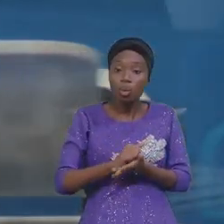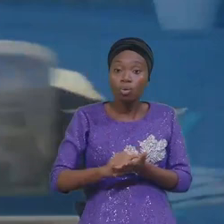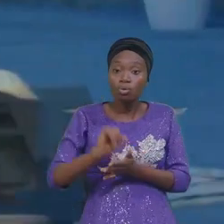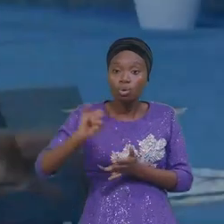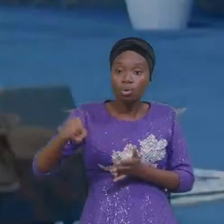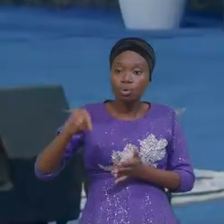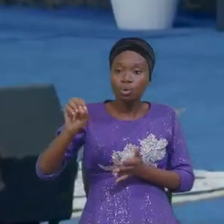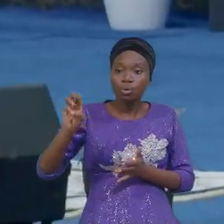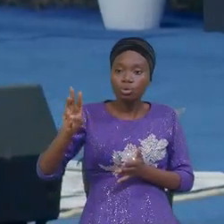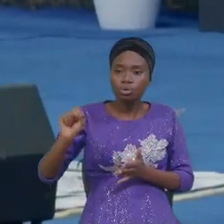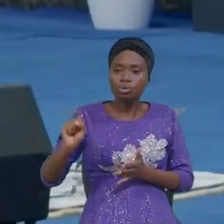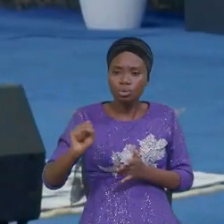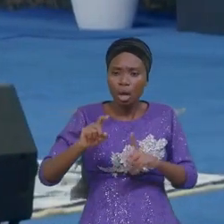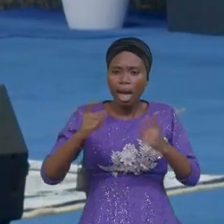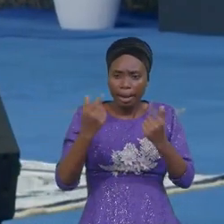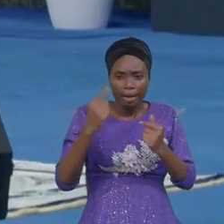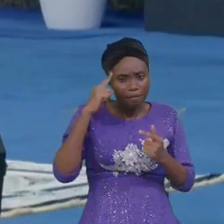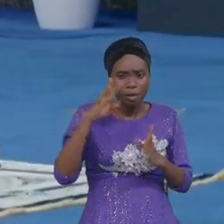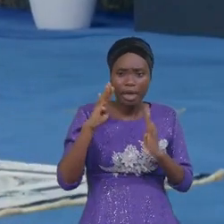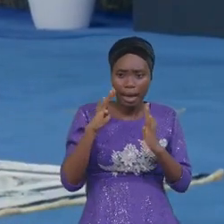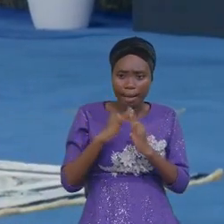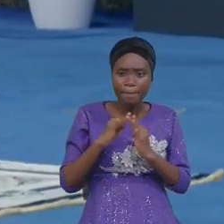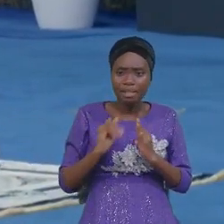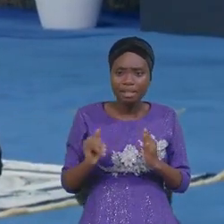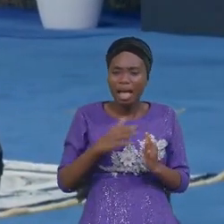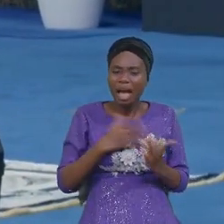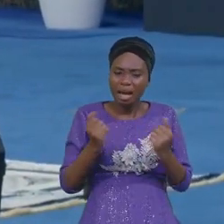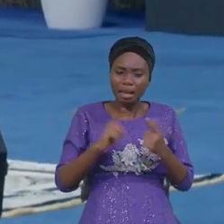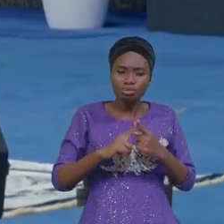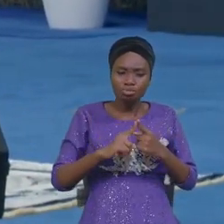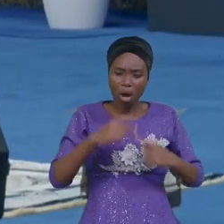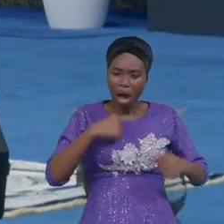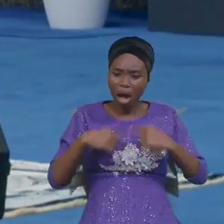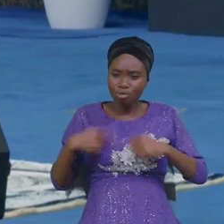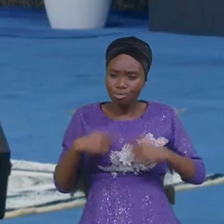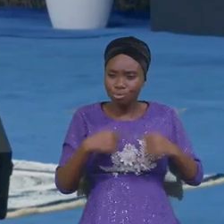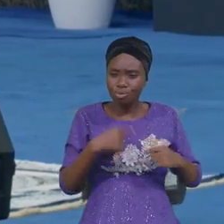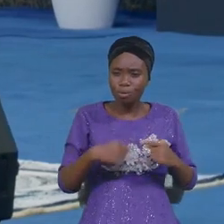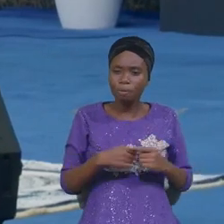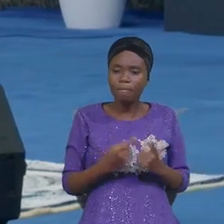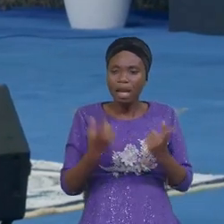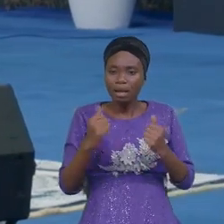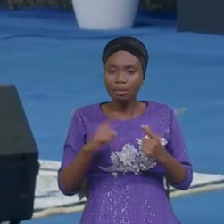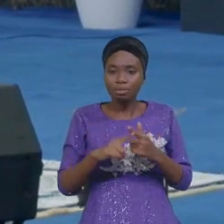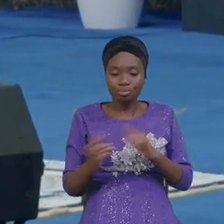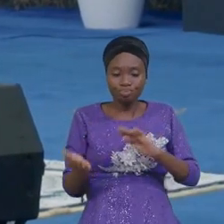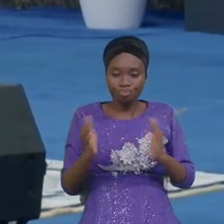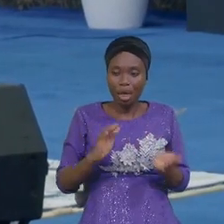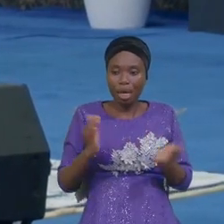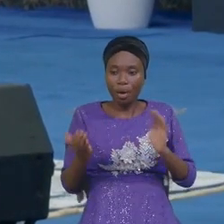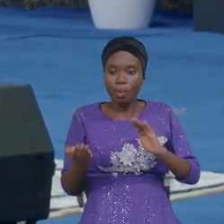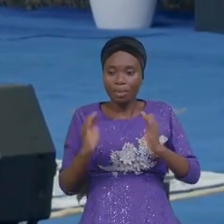attended his meeting, but they came to argue. They came to condemn the